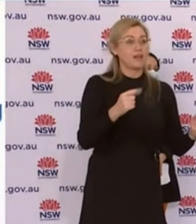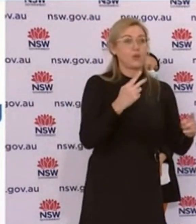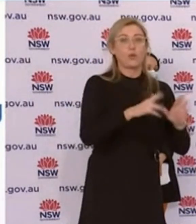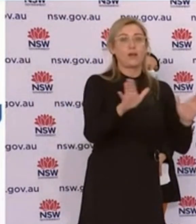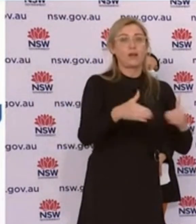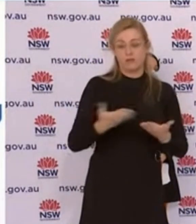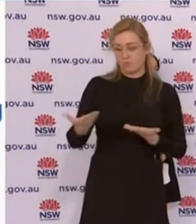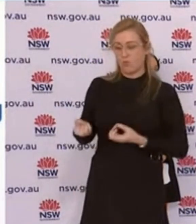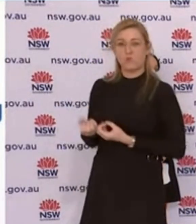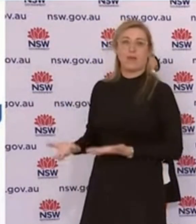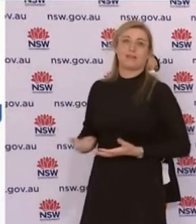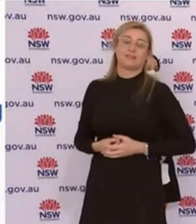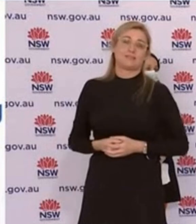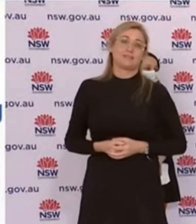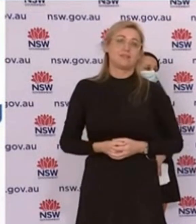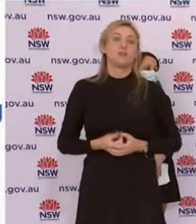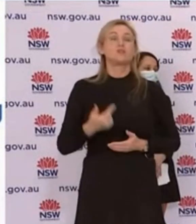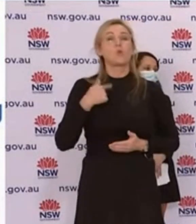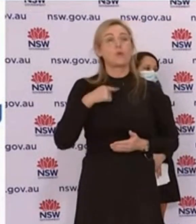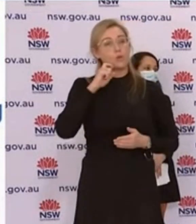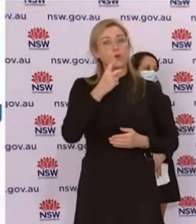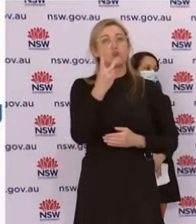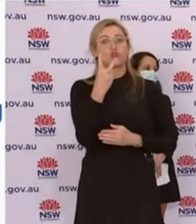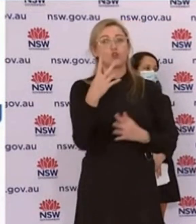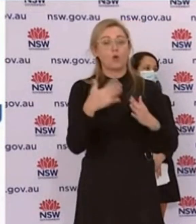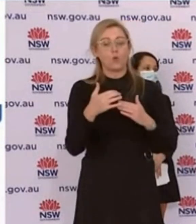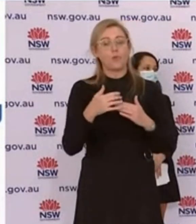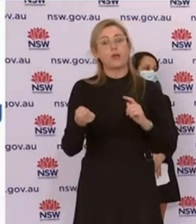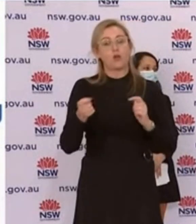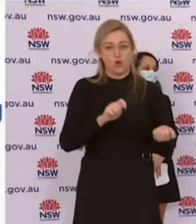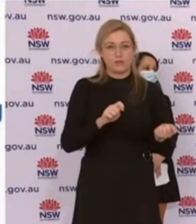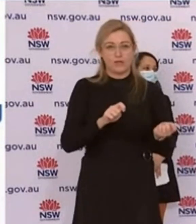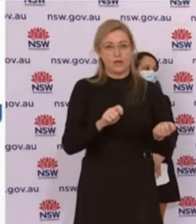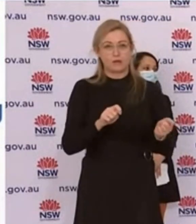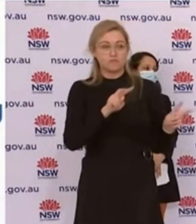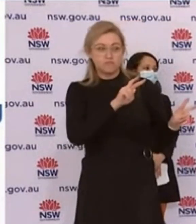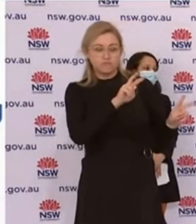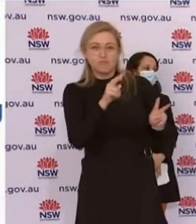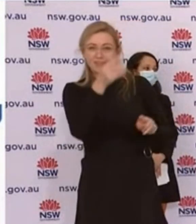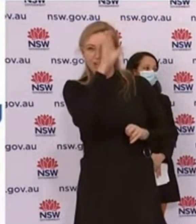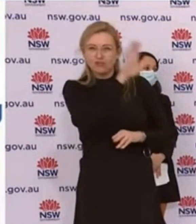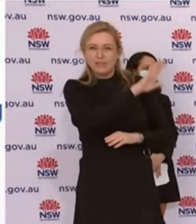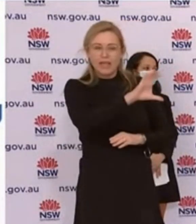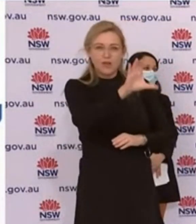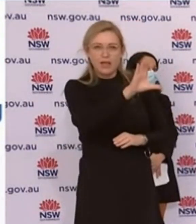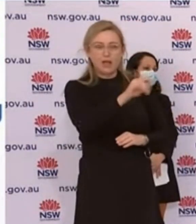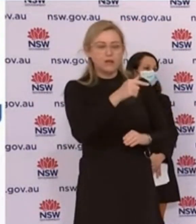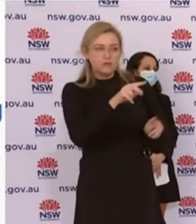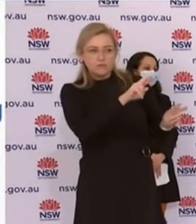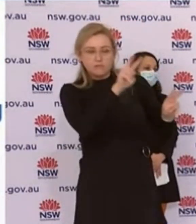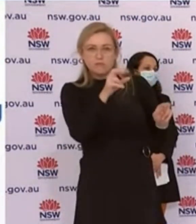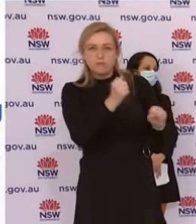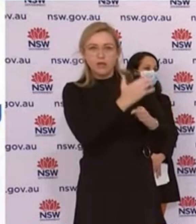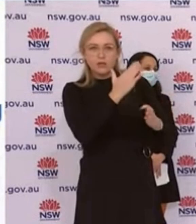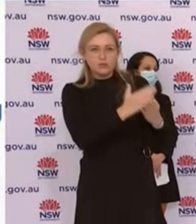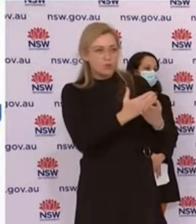integrated community in the regions. We've locked down for a further 2 weeks to give us confidence in the data through our sewage surveillance, our network of contact